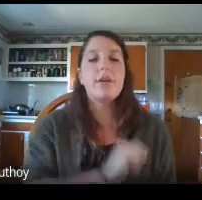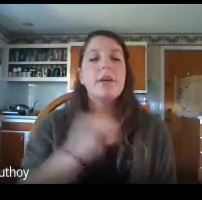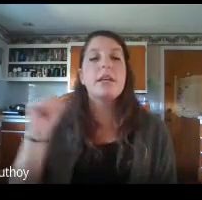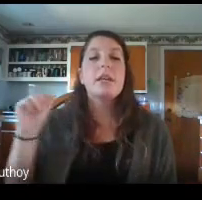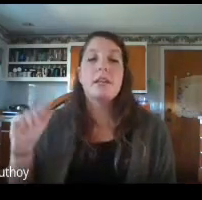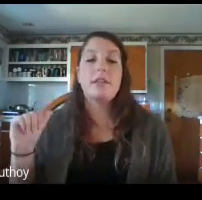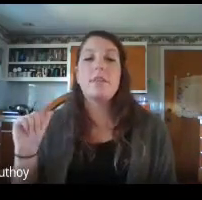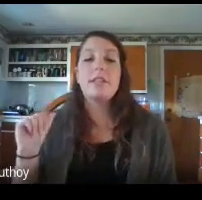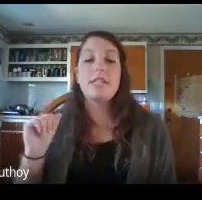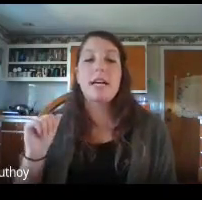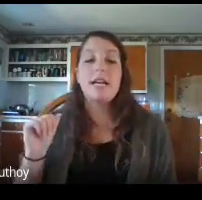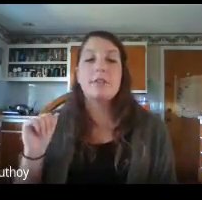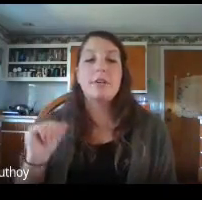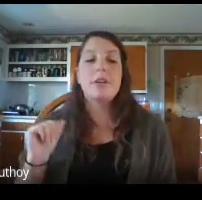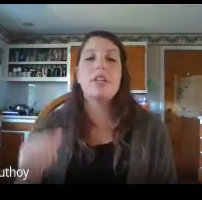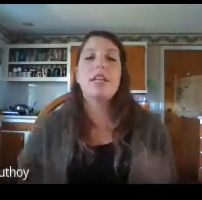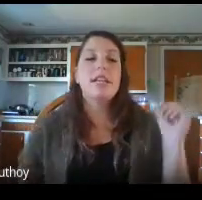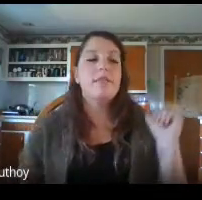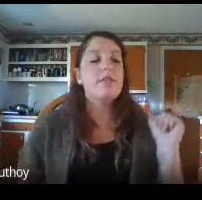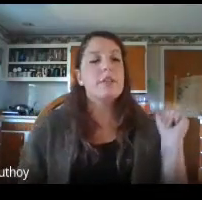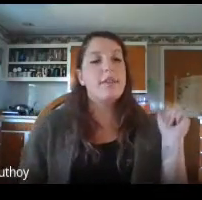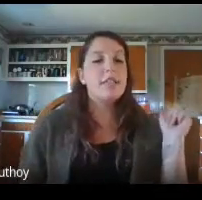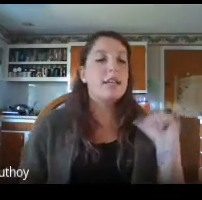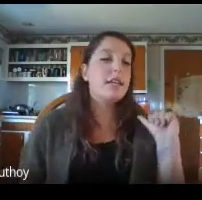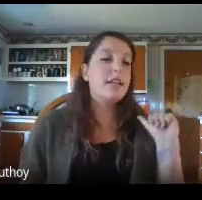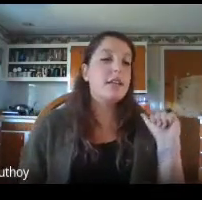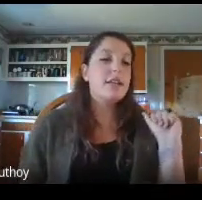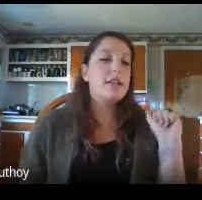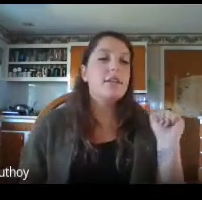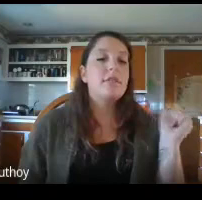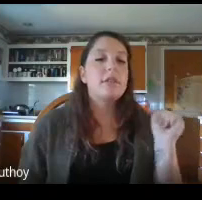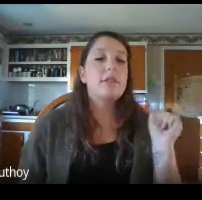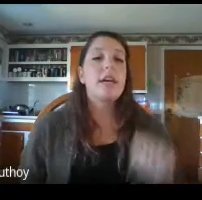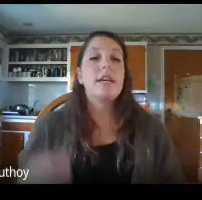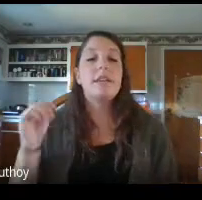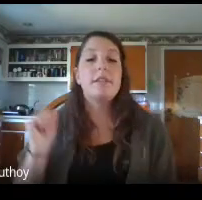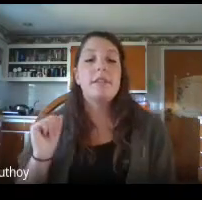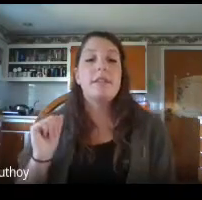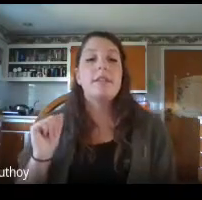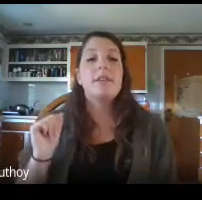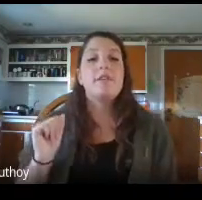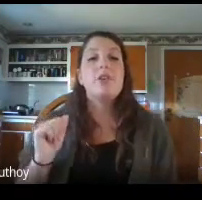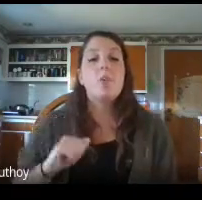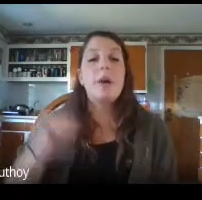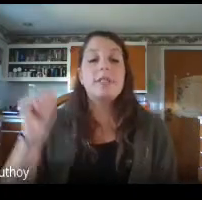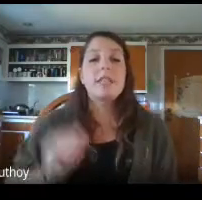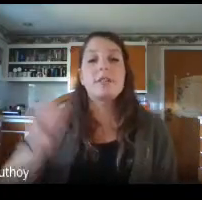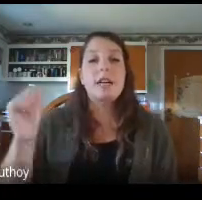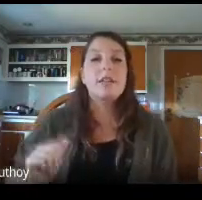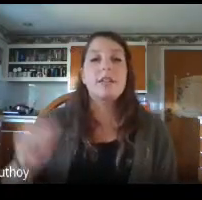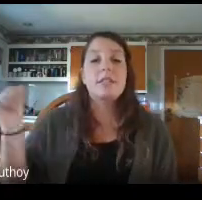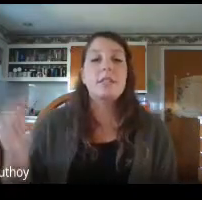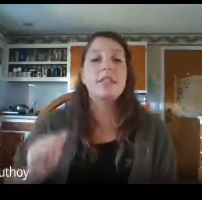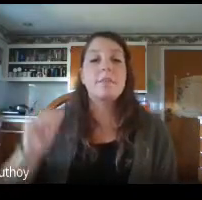down low. A little bit to the side below your chin, even if you're left-handed. Okay. No bouncing